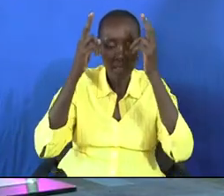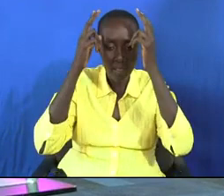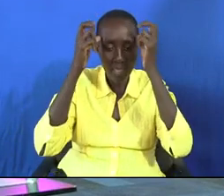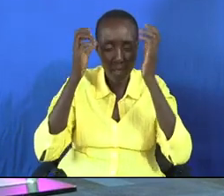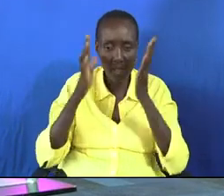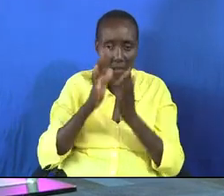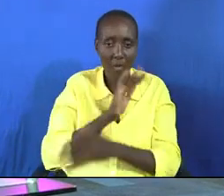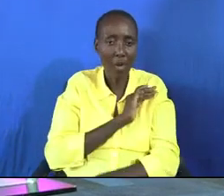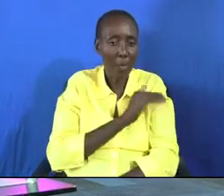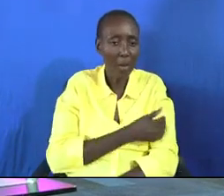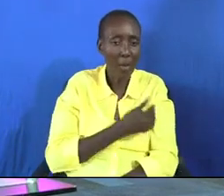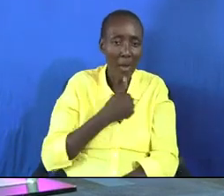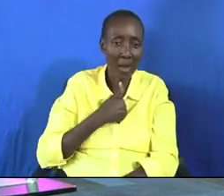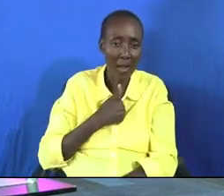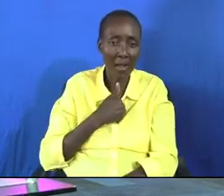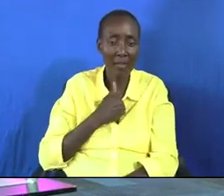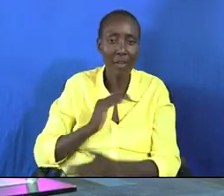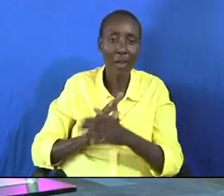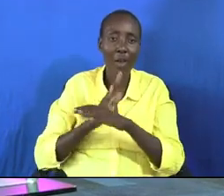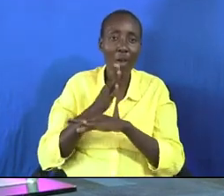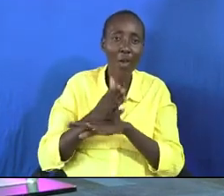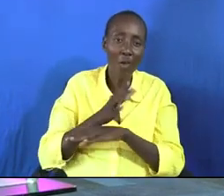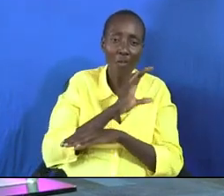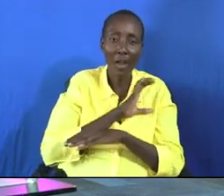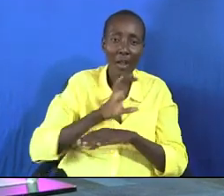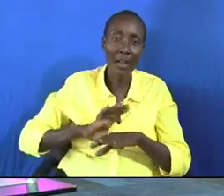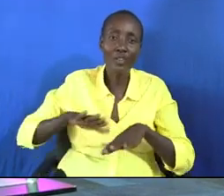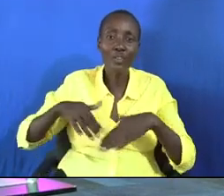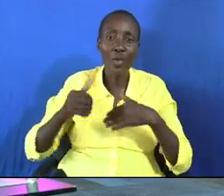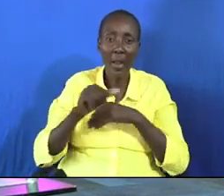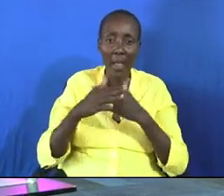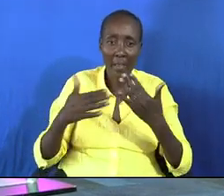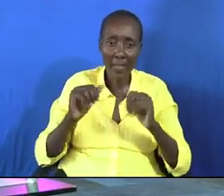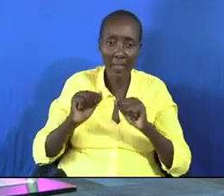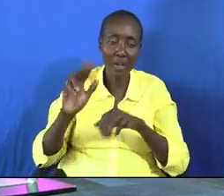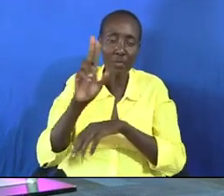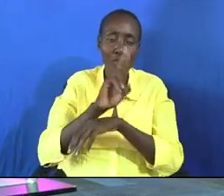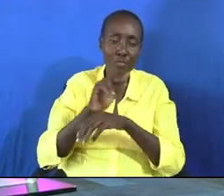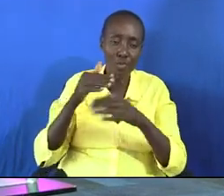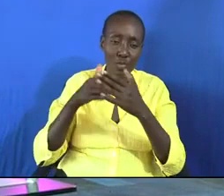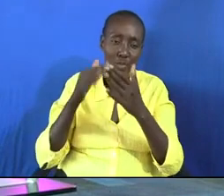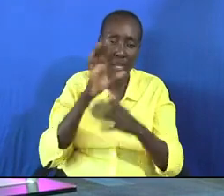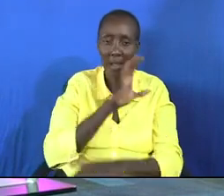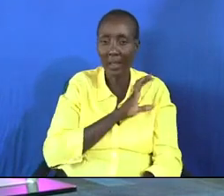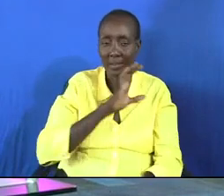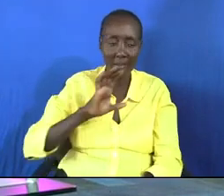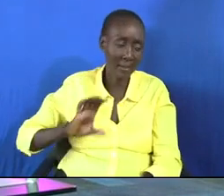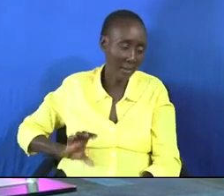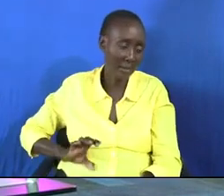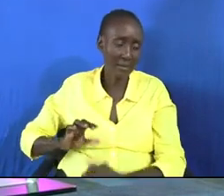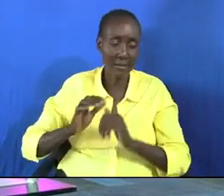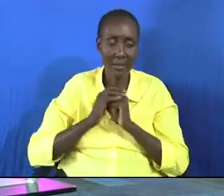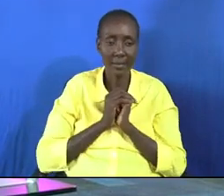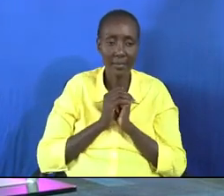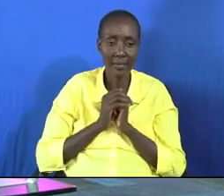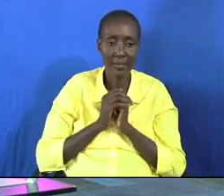power over me or anything that he can use against me.